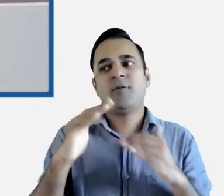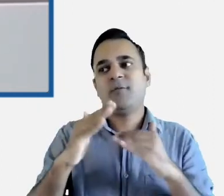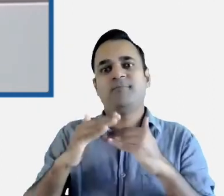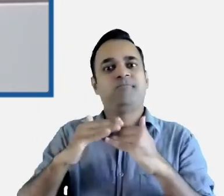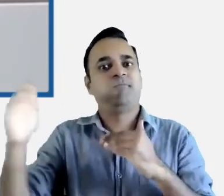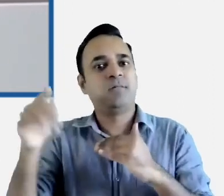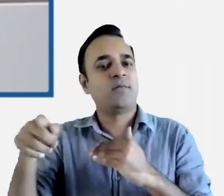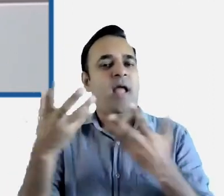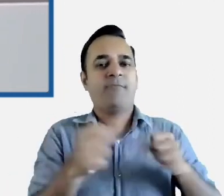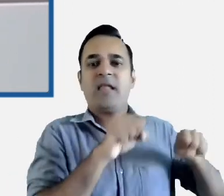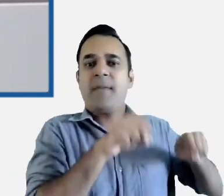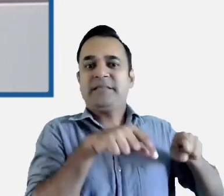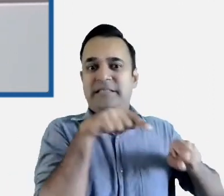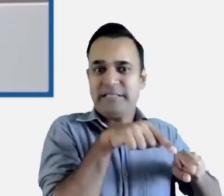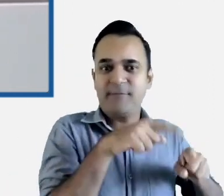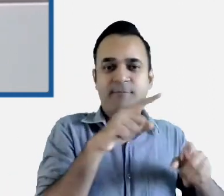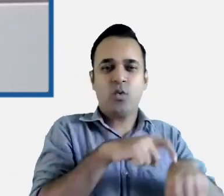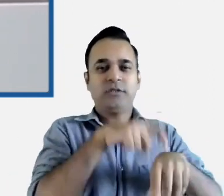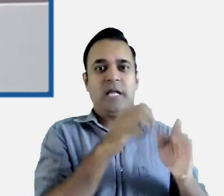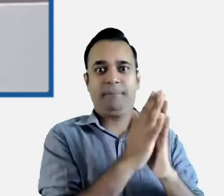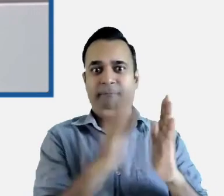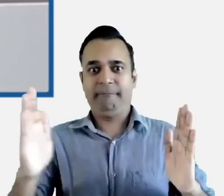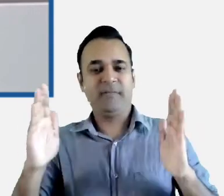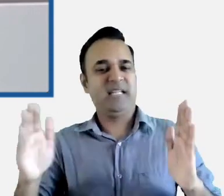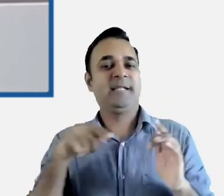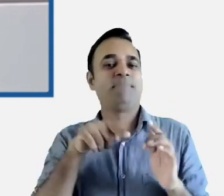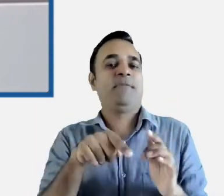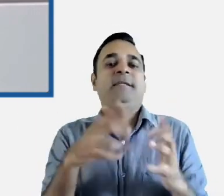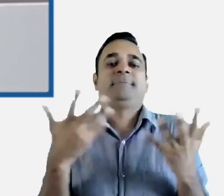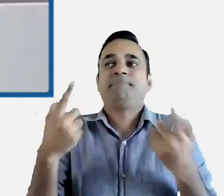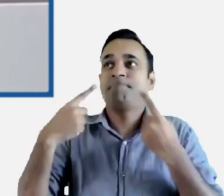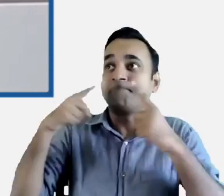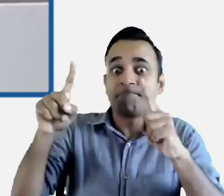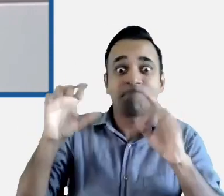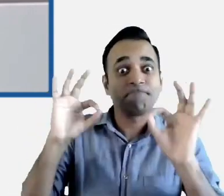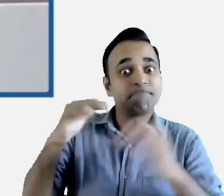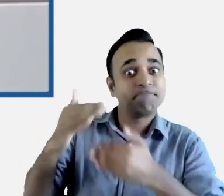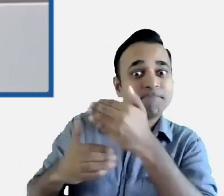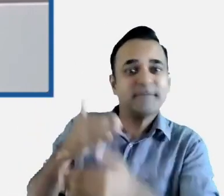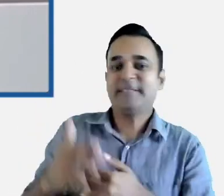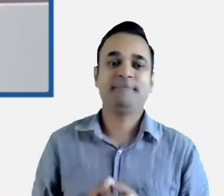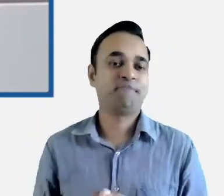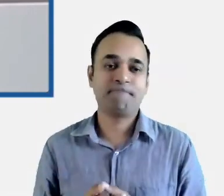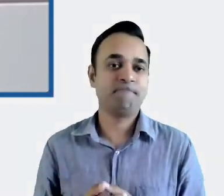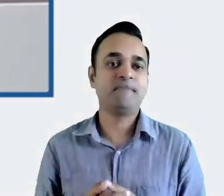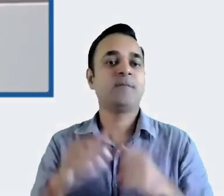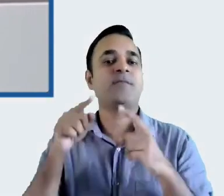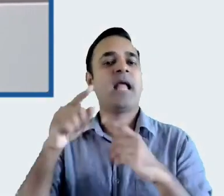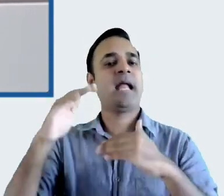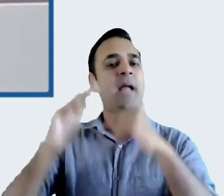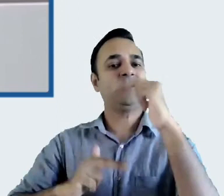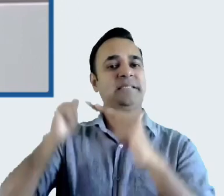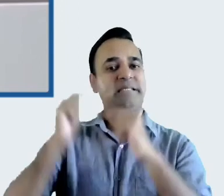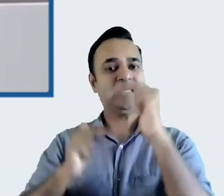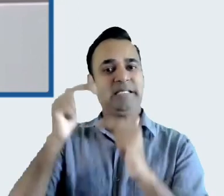have and reserve capacity, build out is structured within that plan